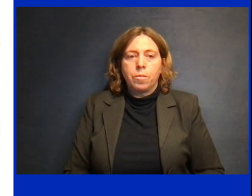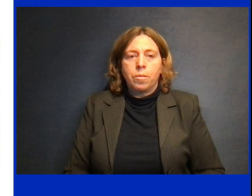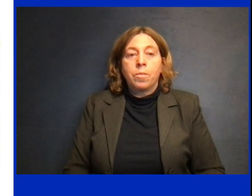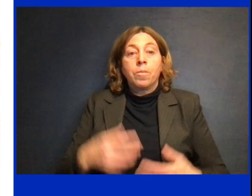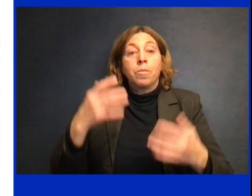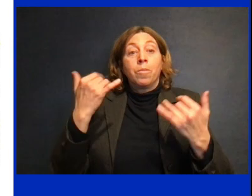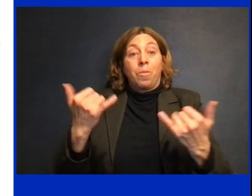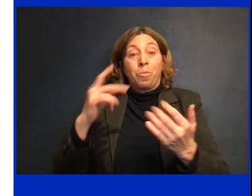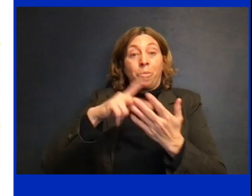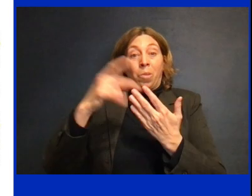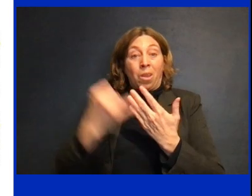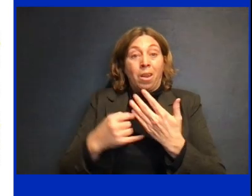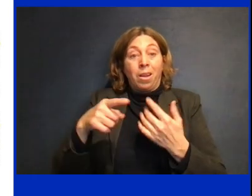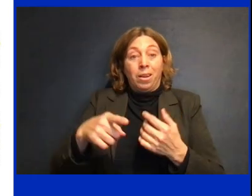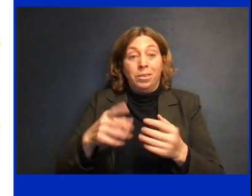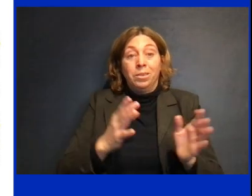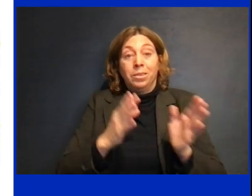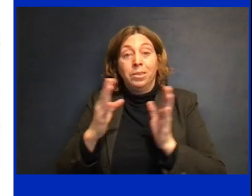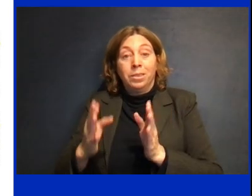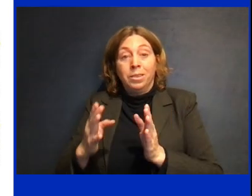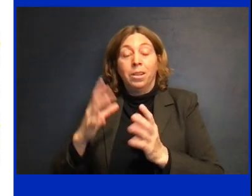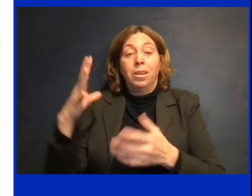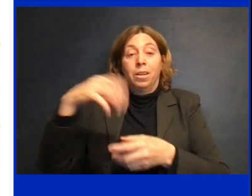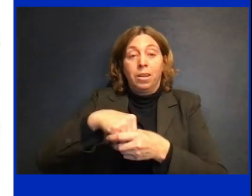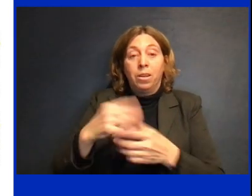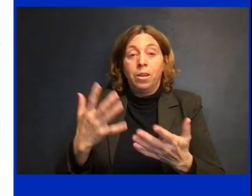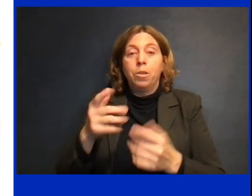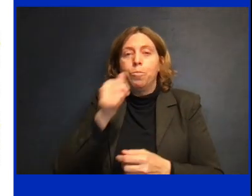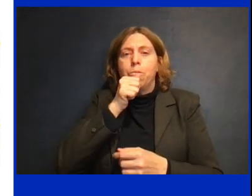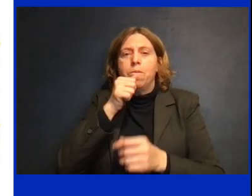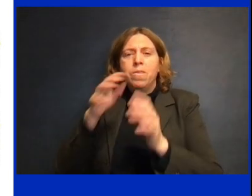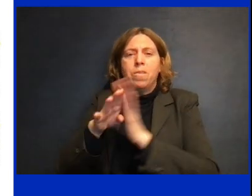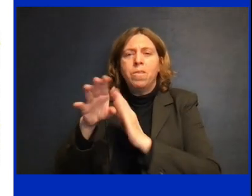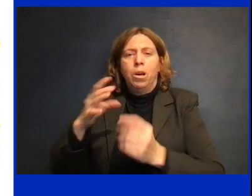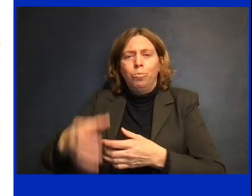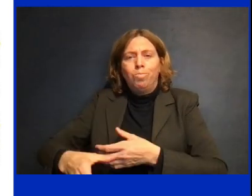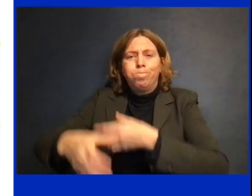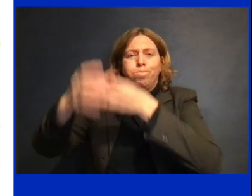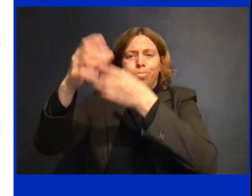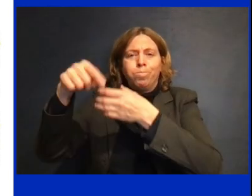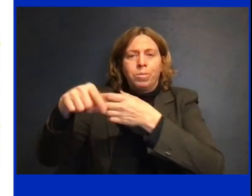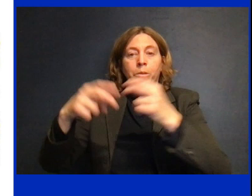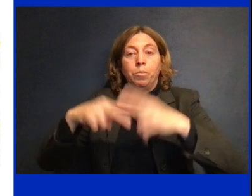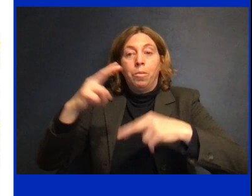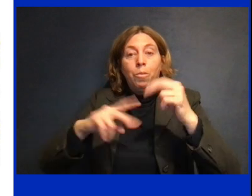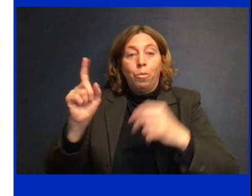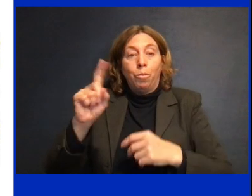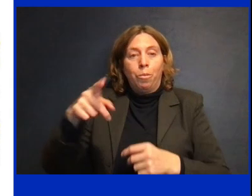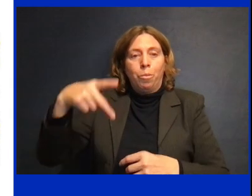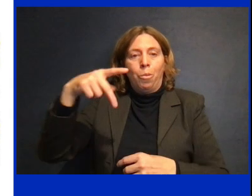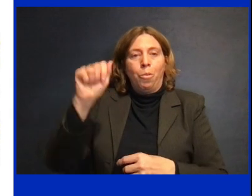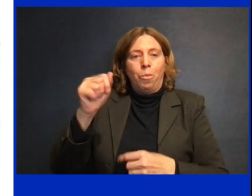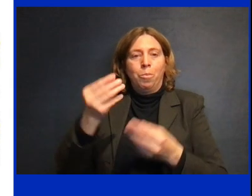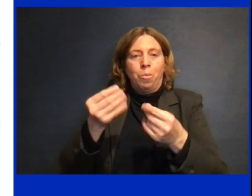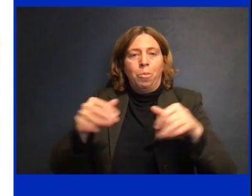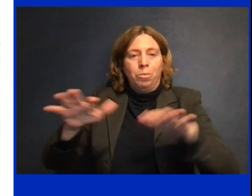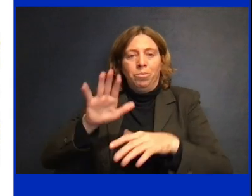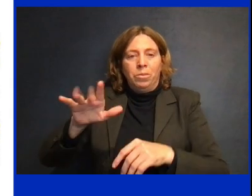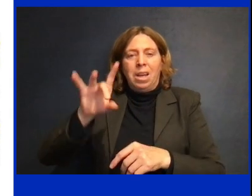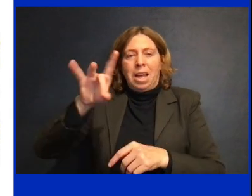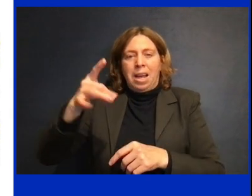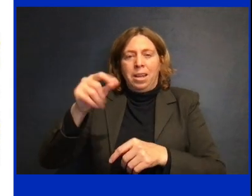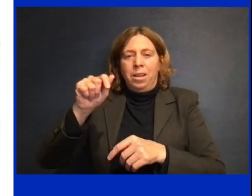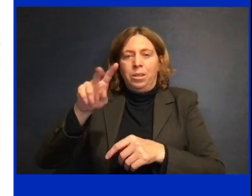As part of the project, two private development towers are proposed to be built on Port Authority property located on 8th Avenue